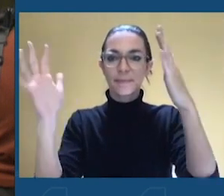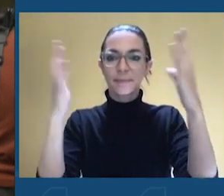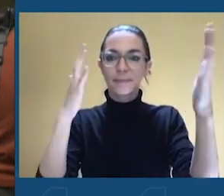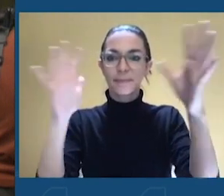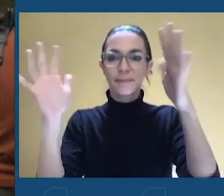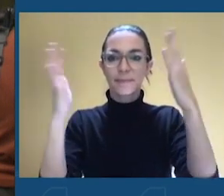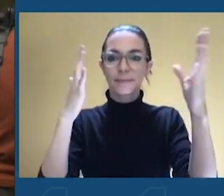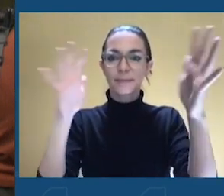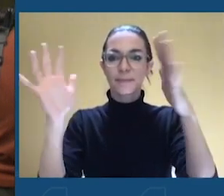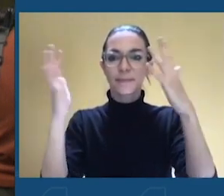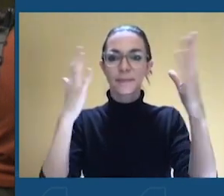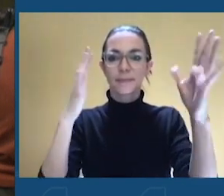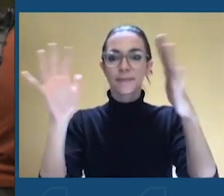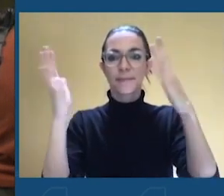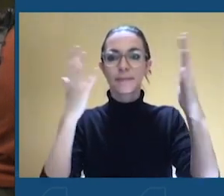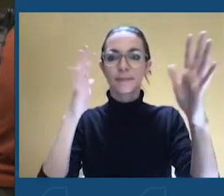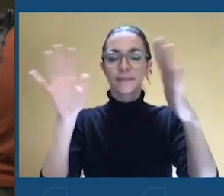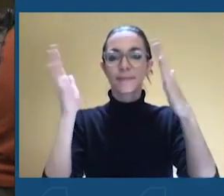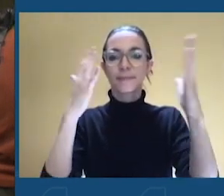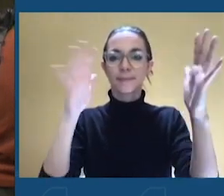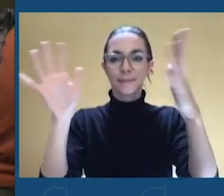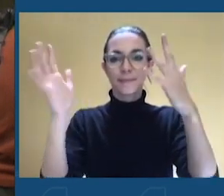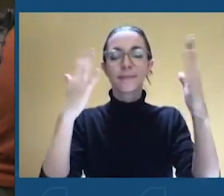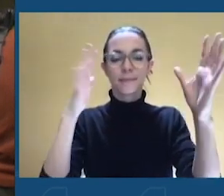Can I hug you? Okay.